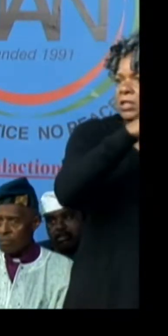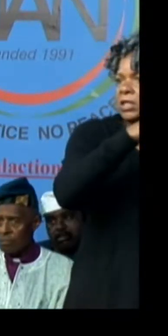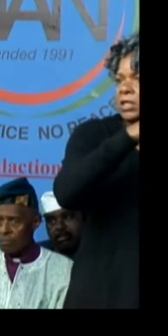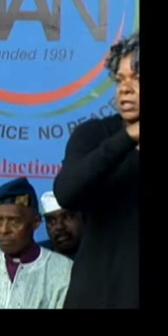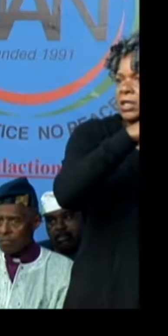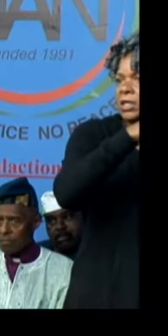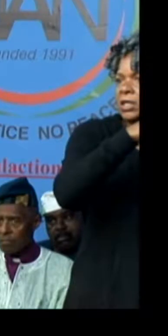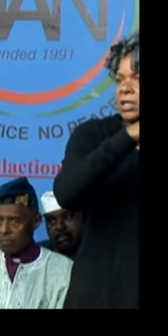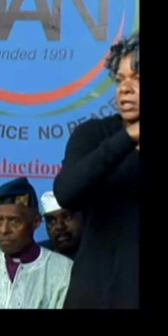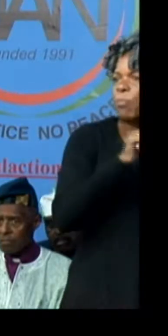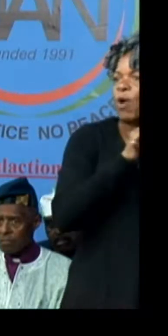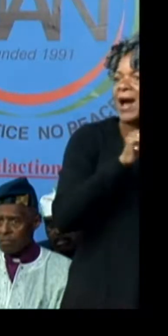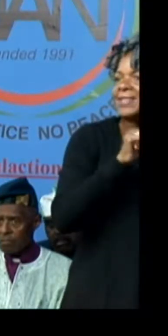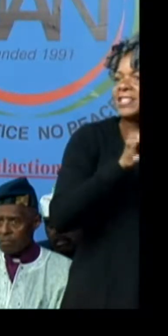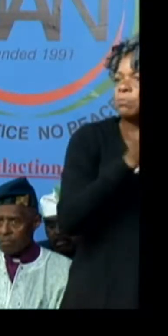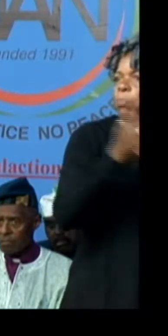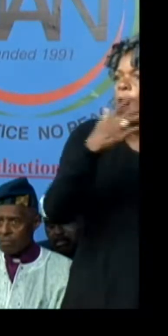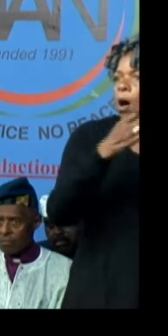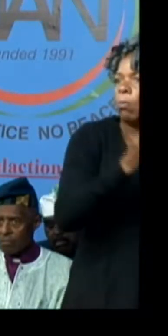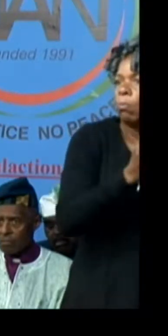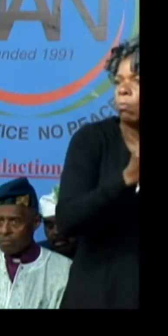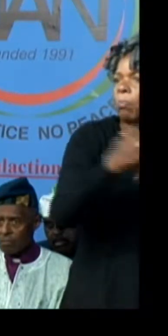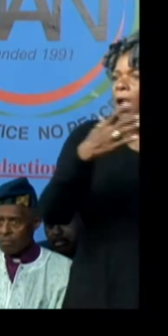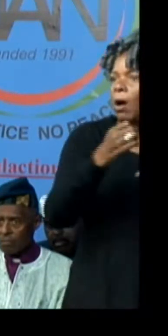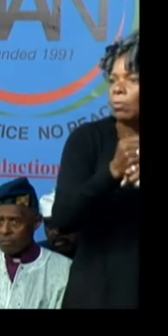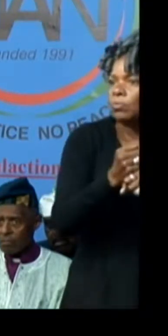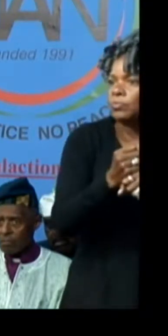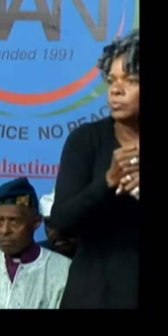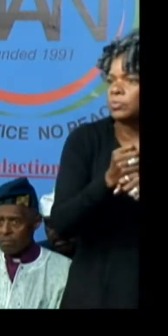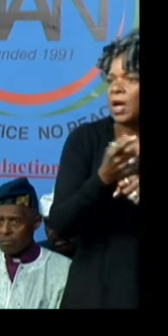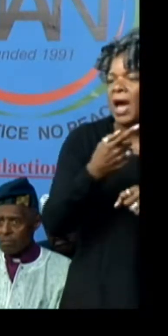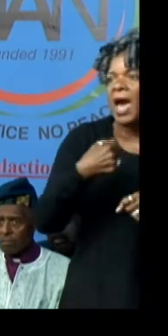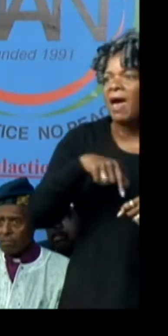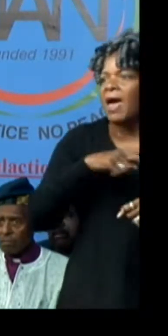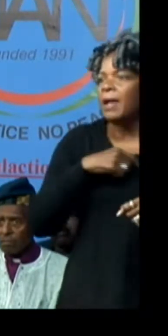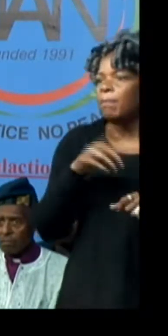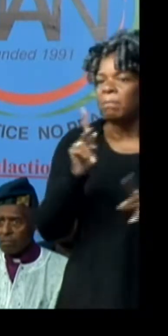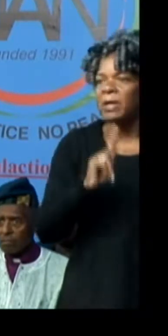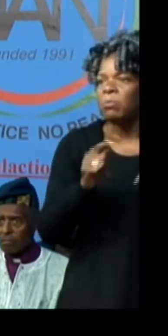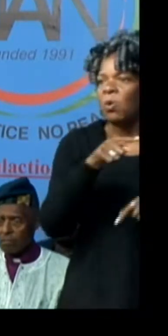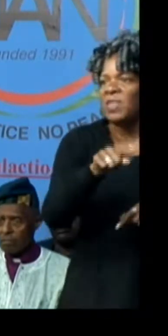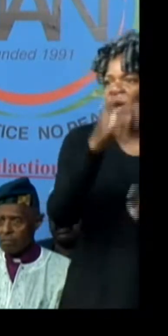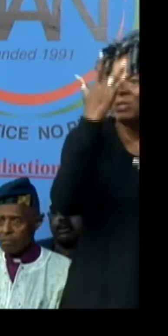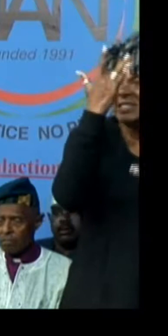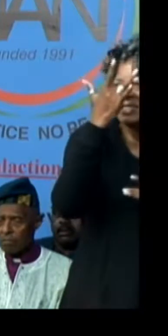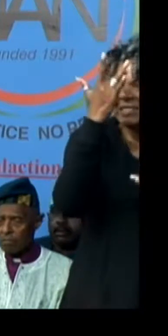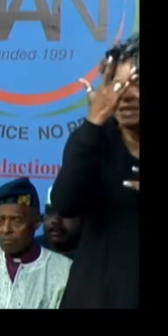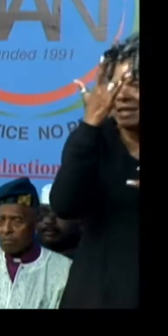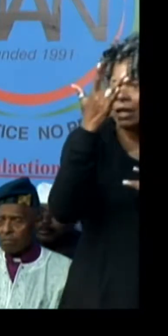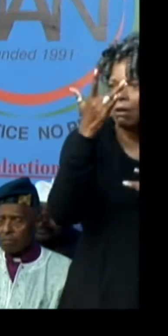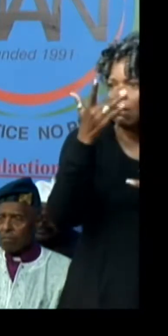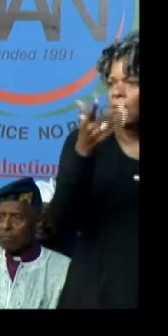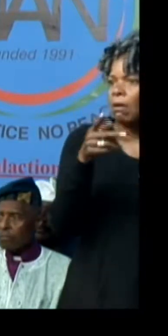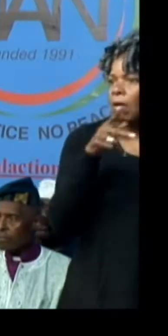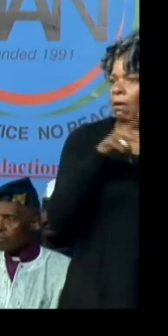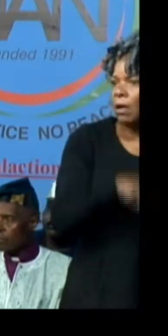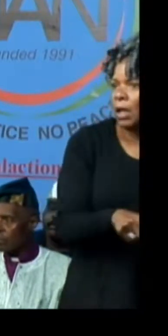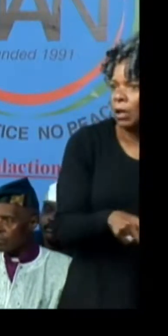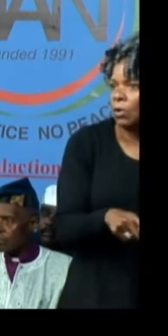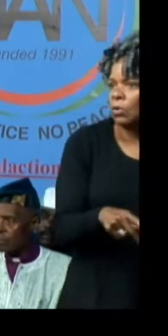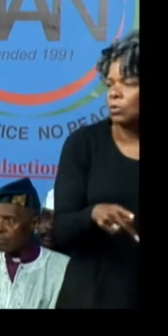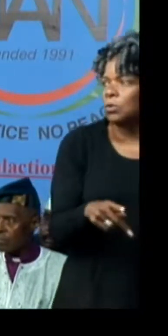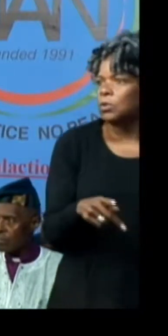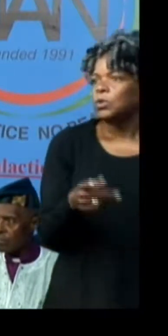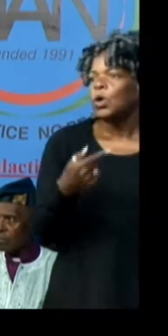in a Navy base and they arrested us And we had this great